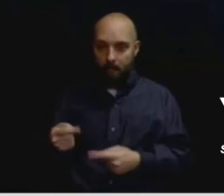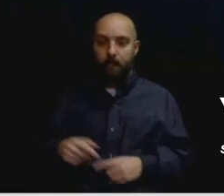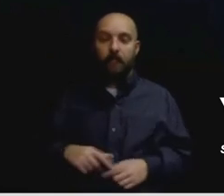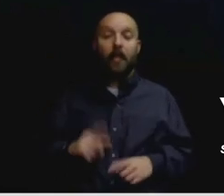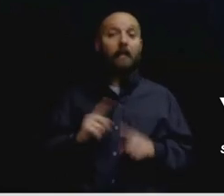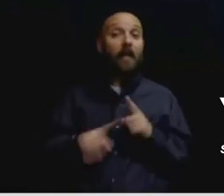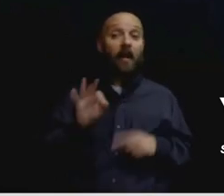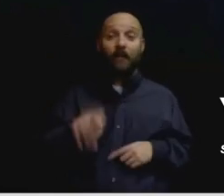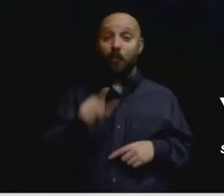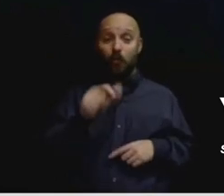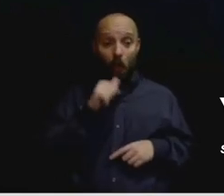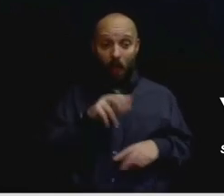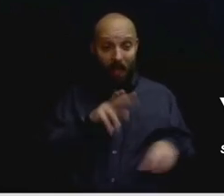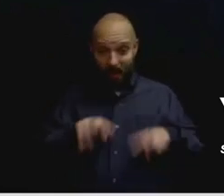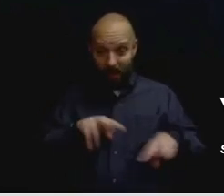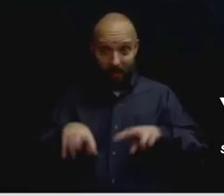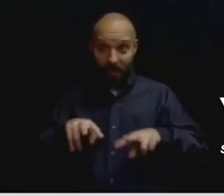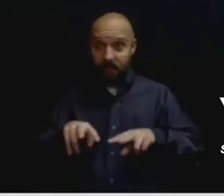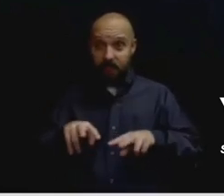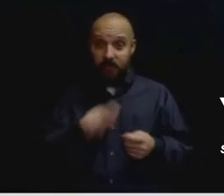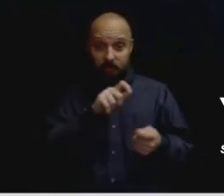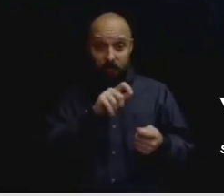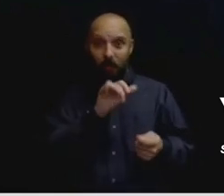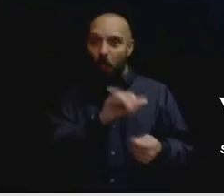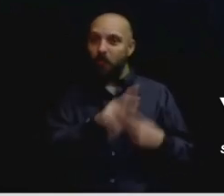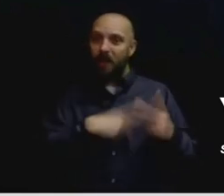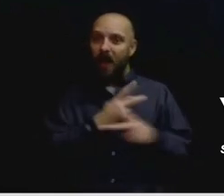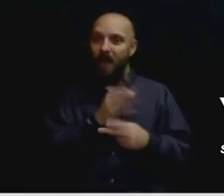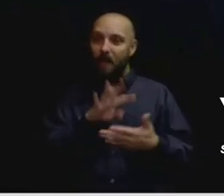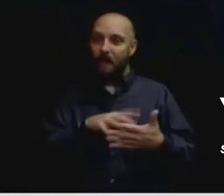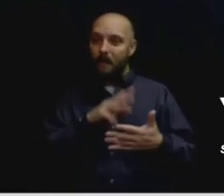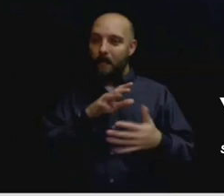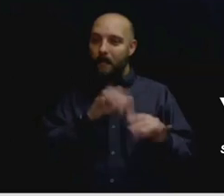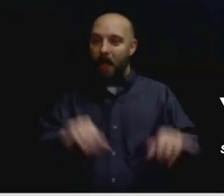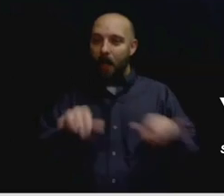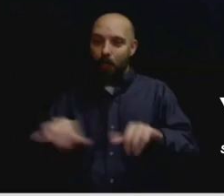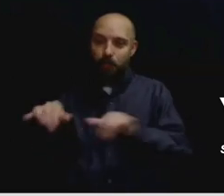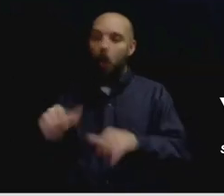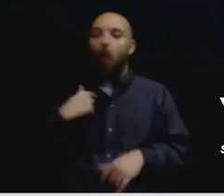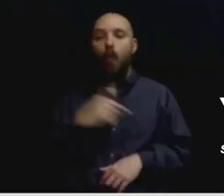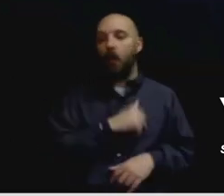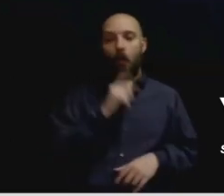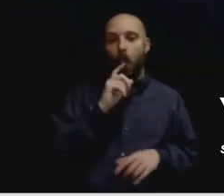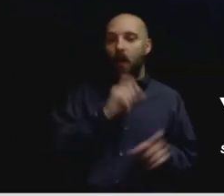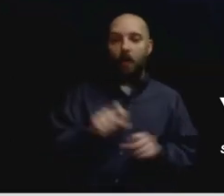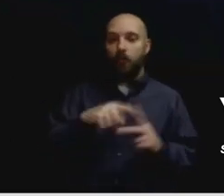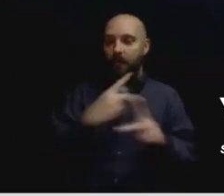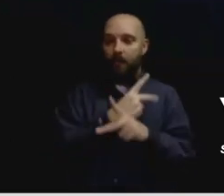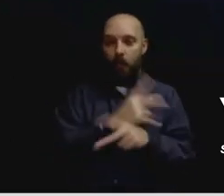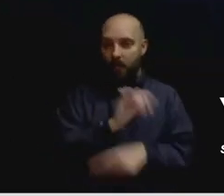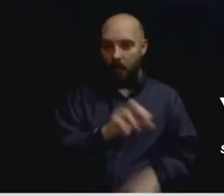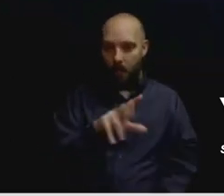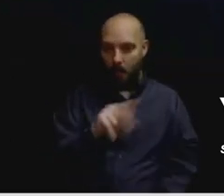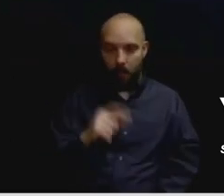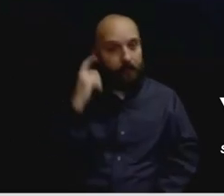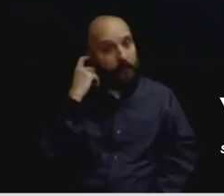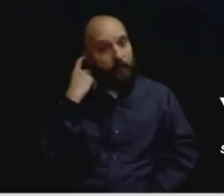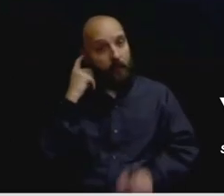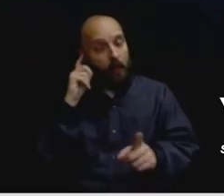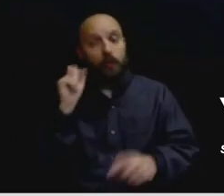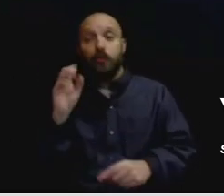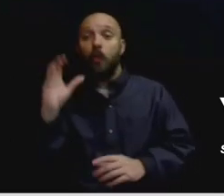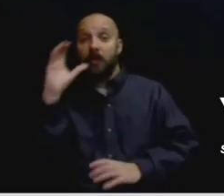different patterns, we wouldn't have come to that conclusion. So discover and explore.